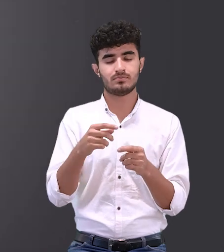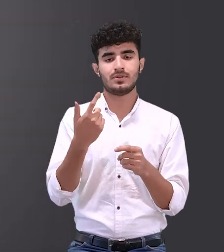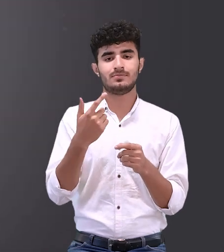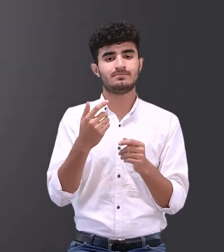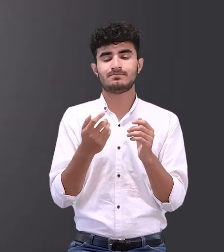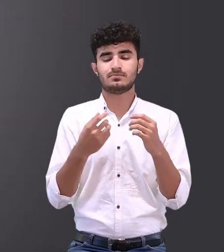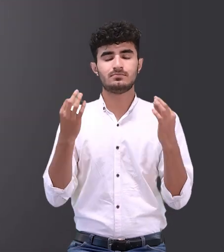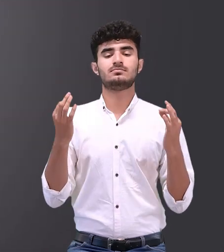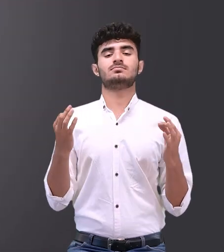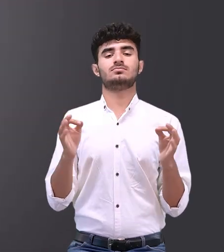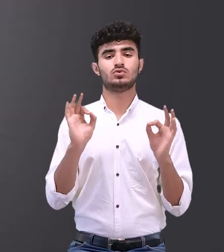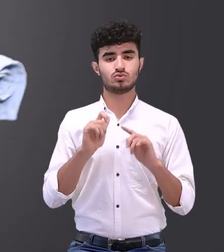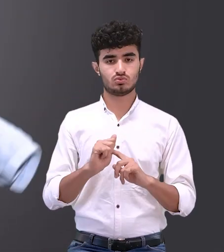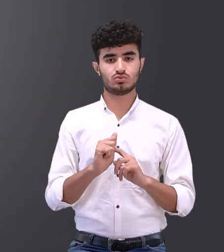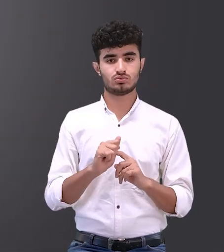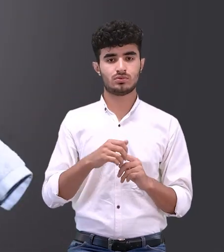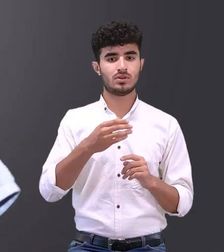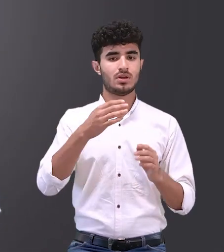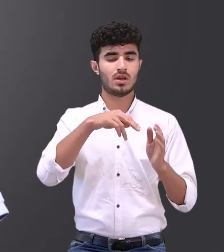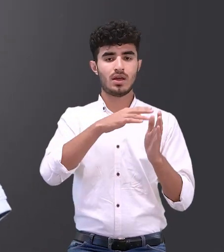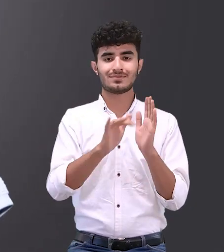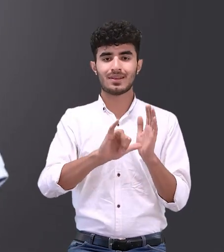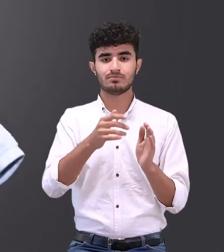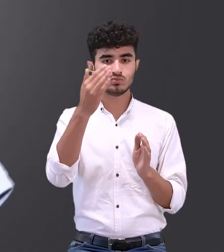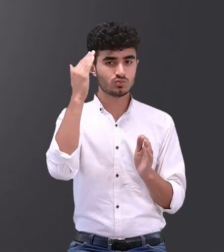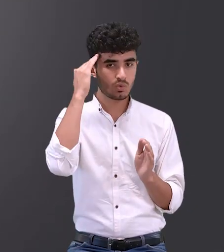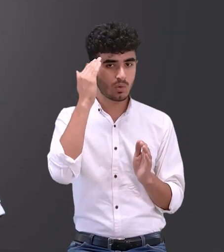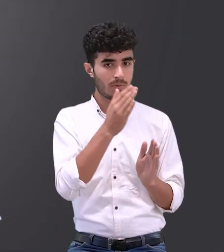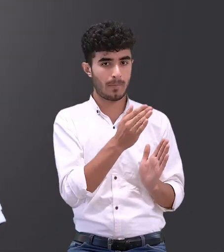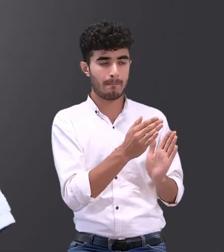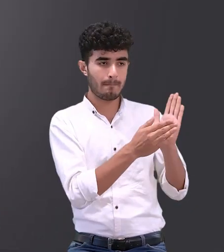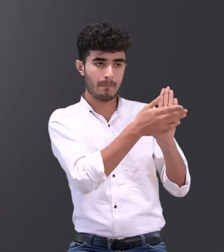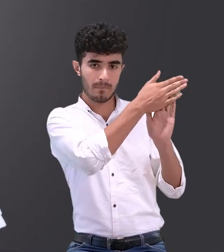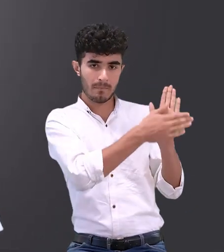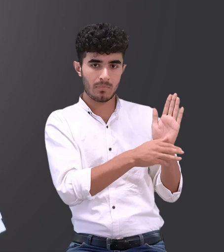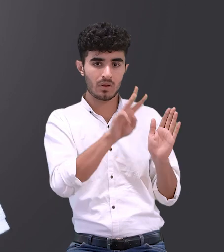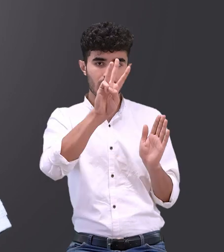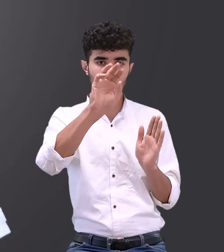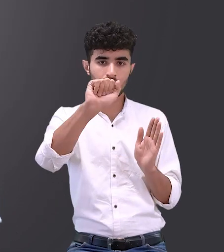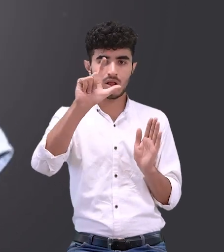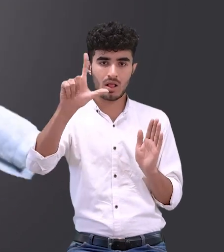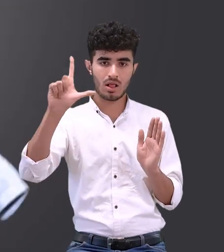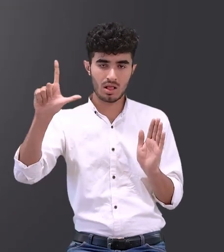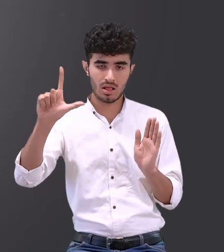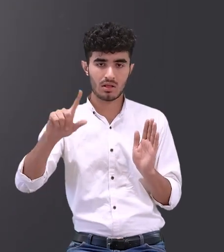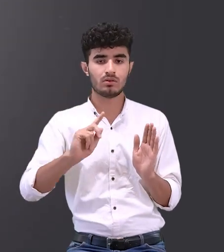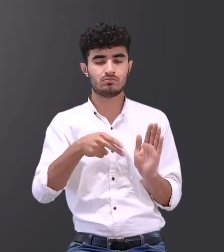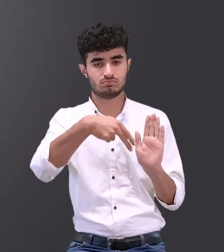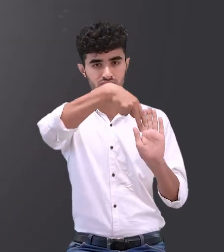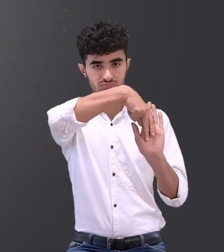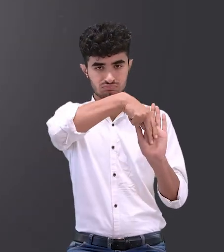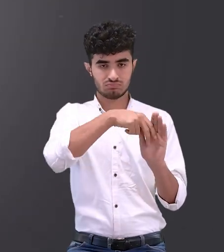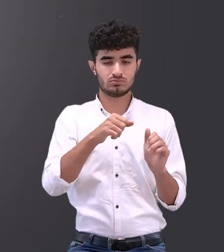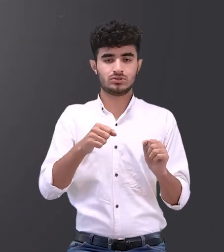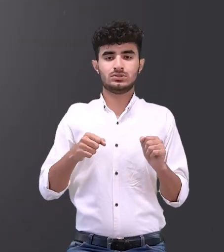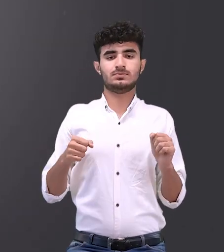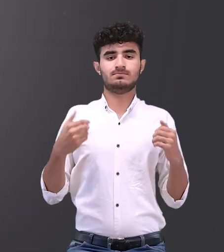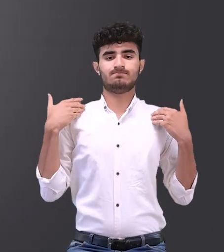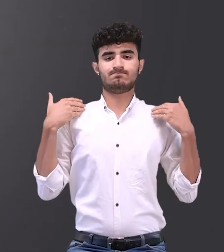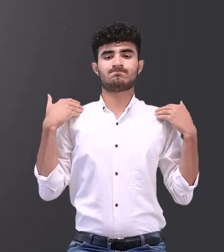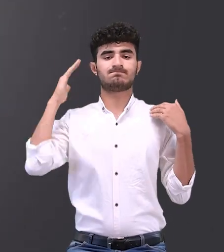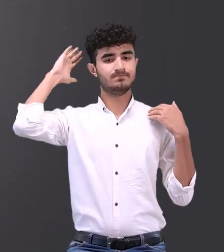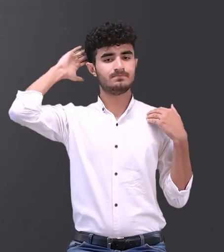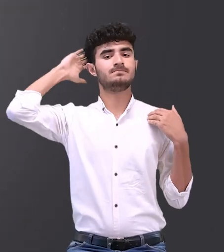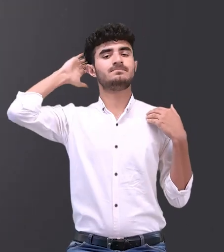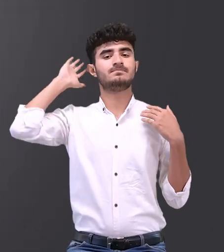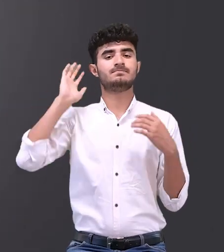do at your home. Just get a small towel. Please don't take a big towel, it's not going to work with it. Get a small towel, roll the towel up,